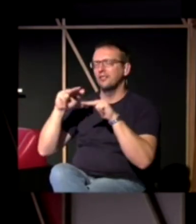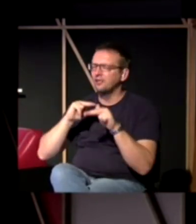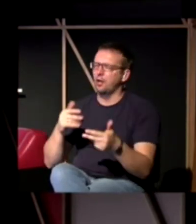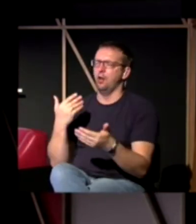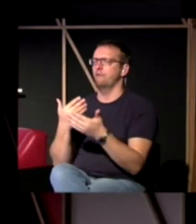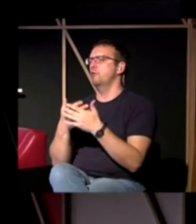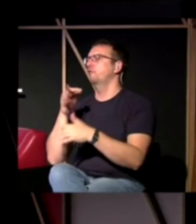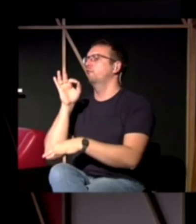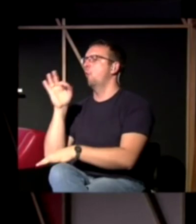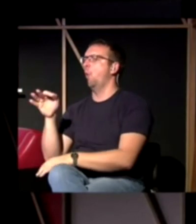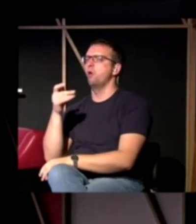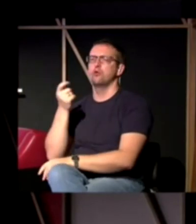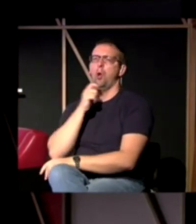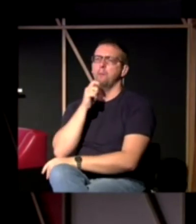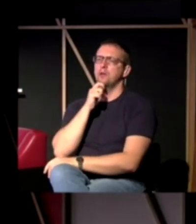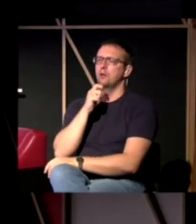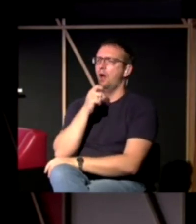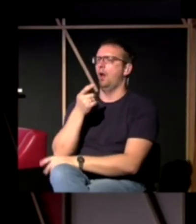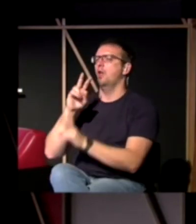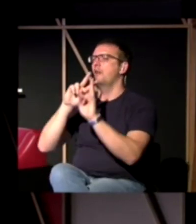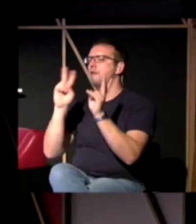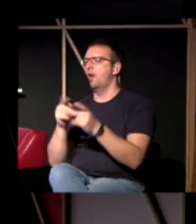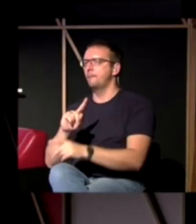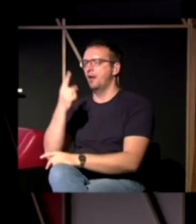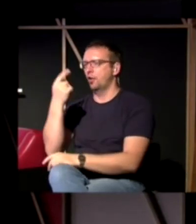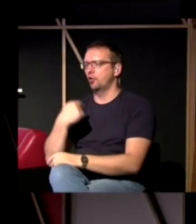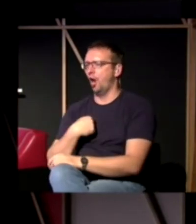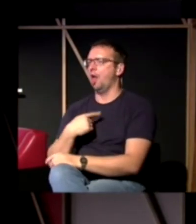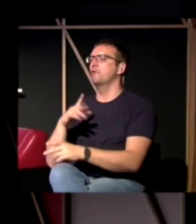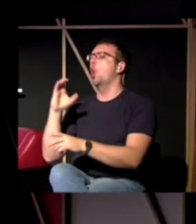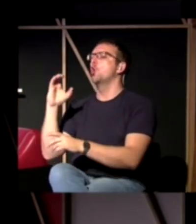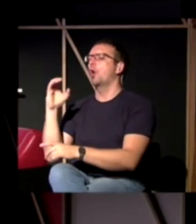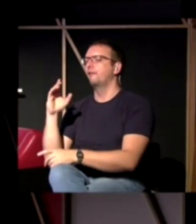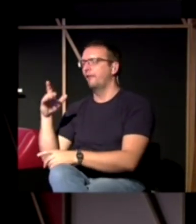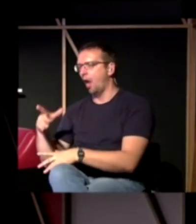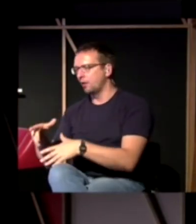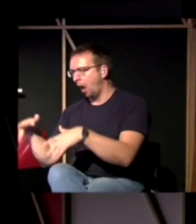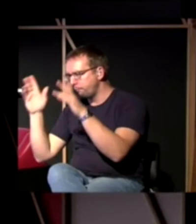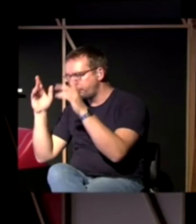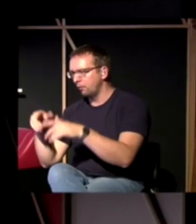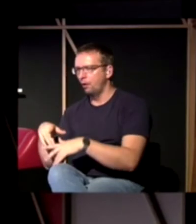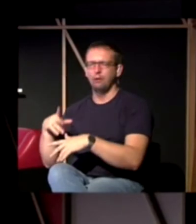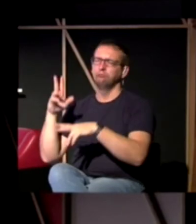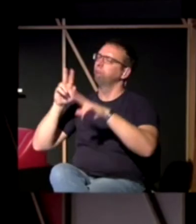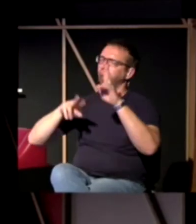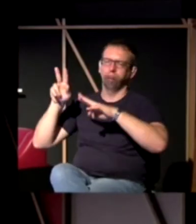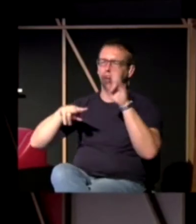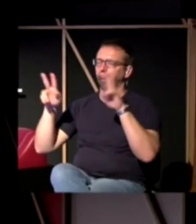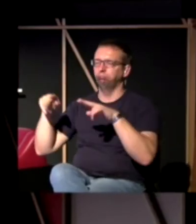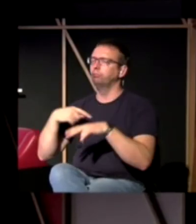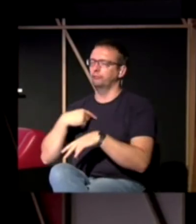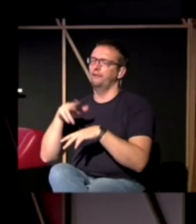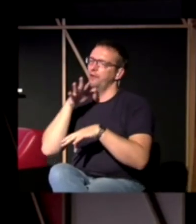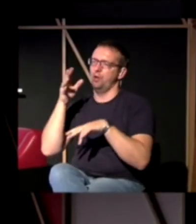agree completely with Alan about volunteers. Because I know I agree completely with you when you were